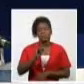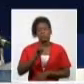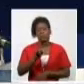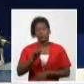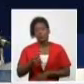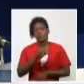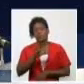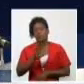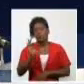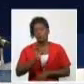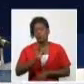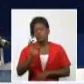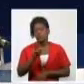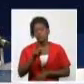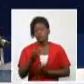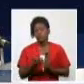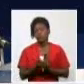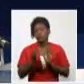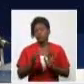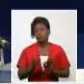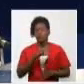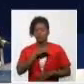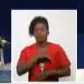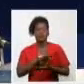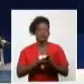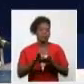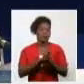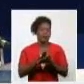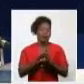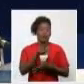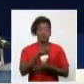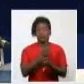61.5% were asymptomatic.